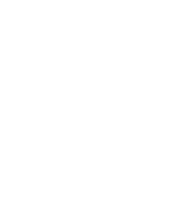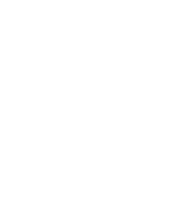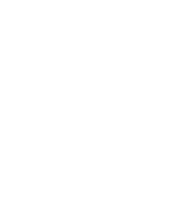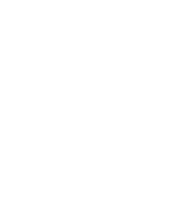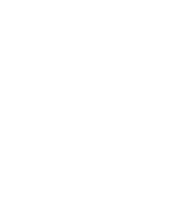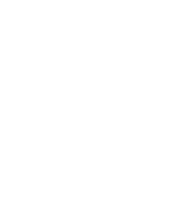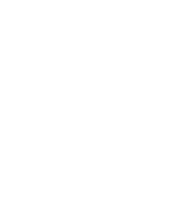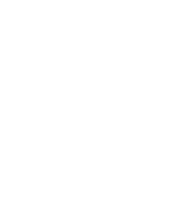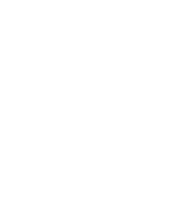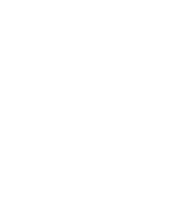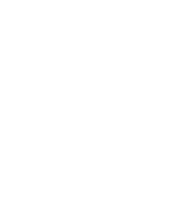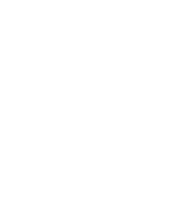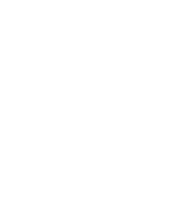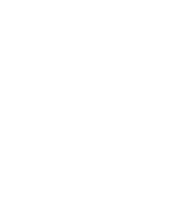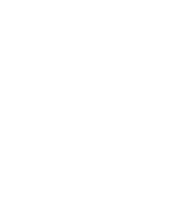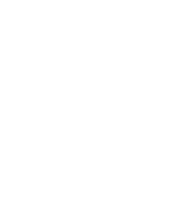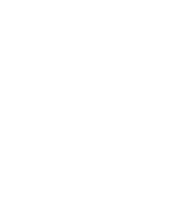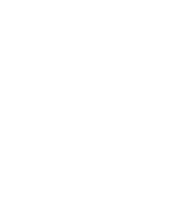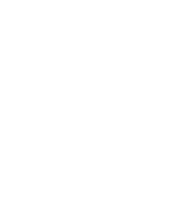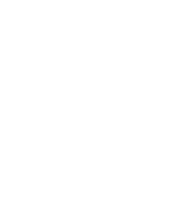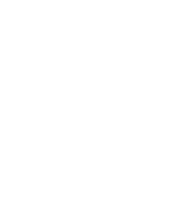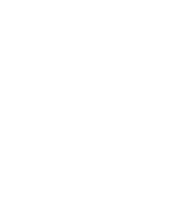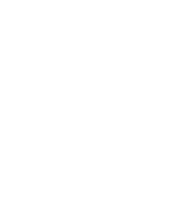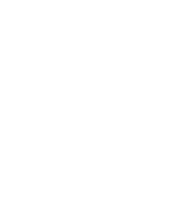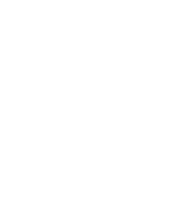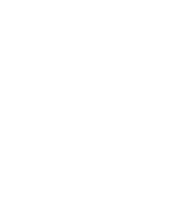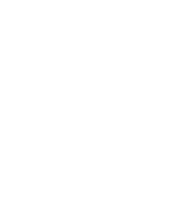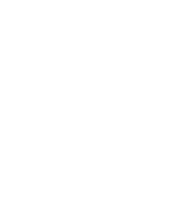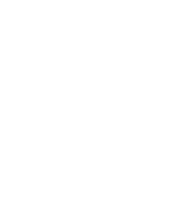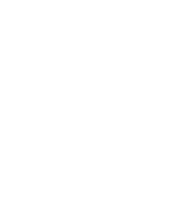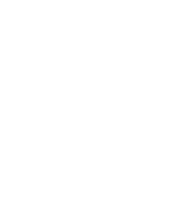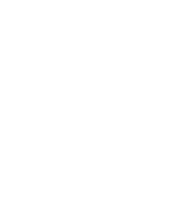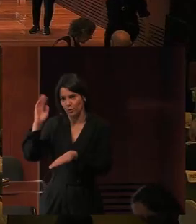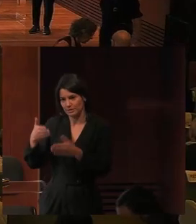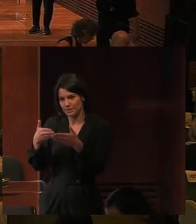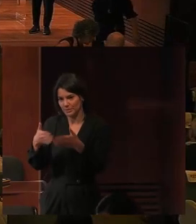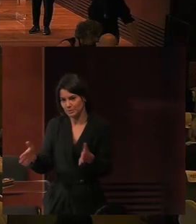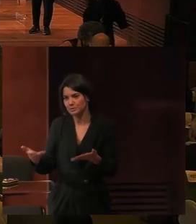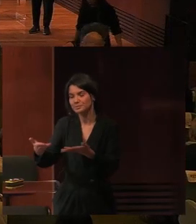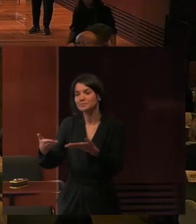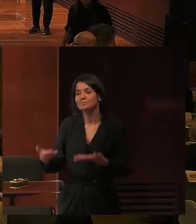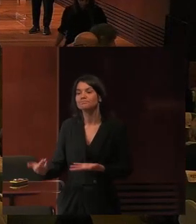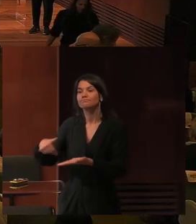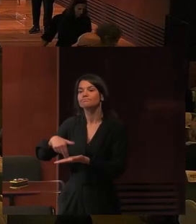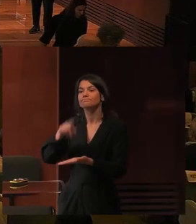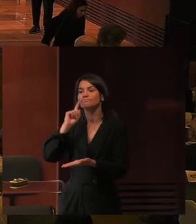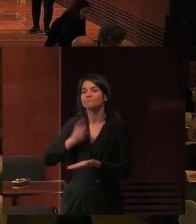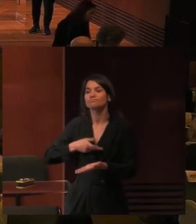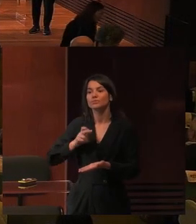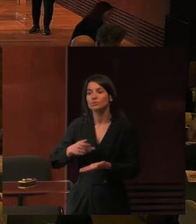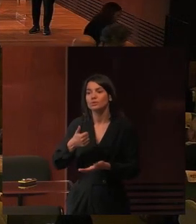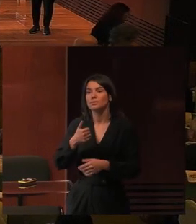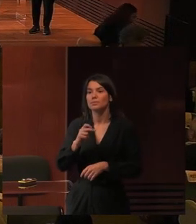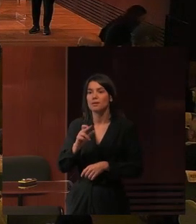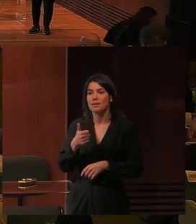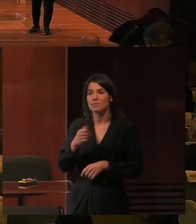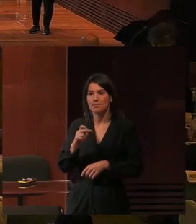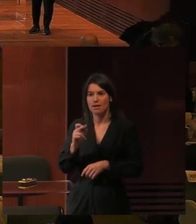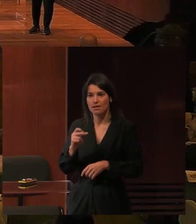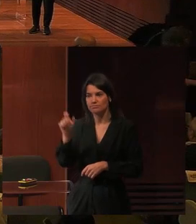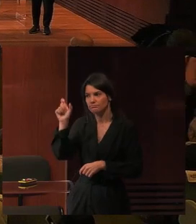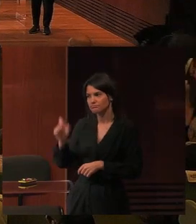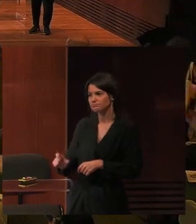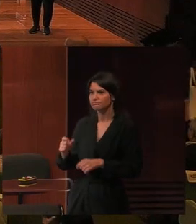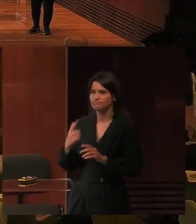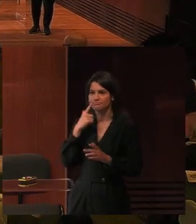Depois deste momento de acolhimento, vamos dar início à conferência de abertura. Convidamos a subir ao palco a doutora Bárbara Lison, uma voz destacada